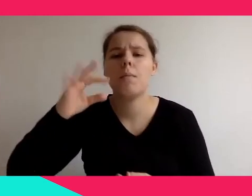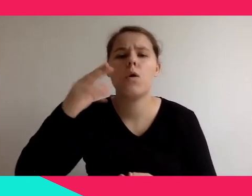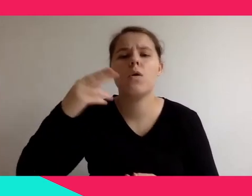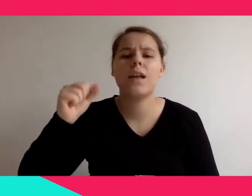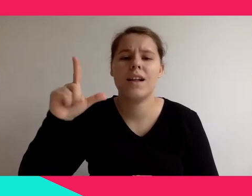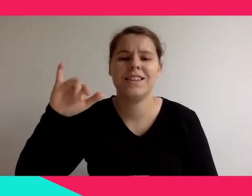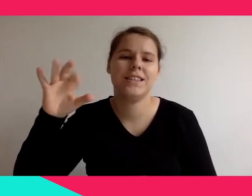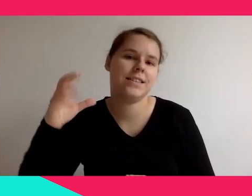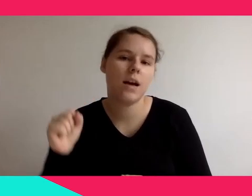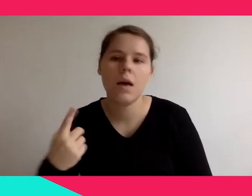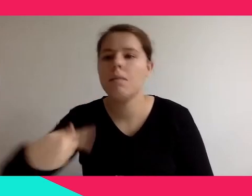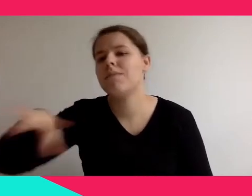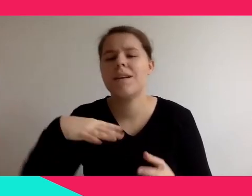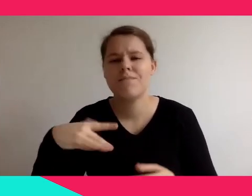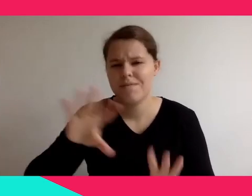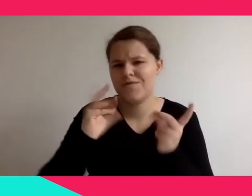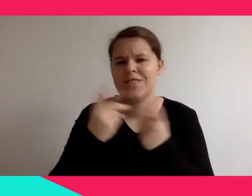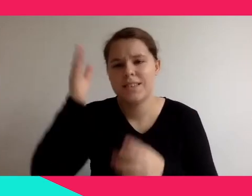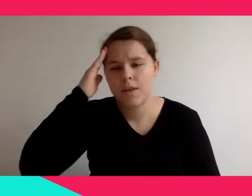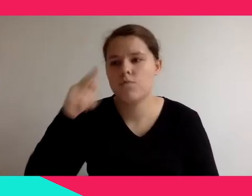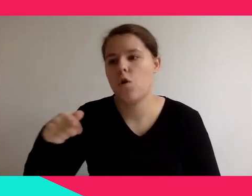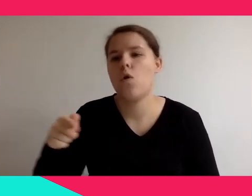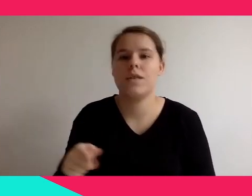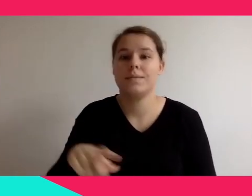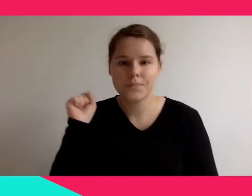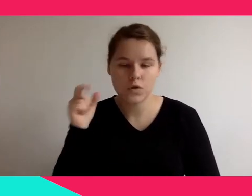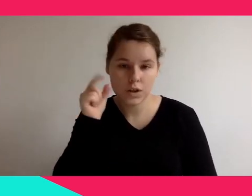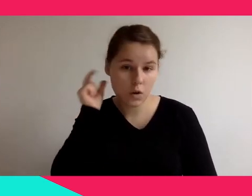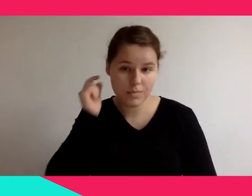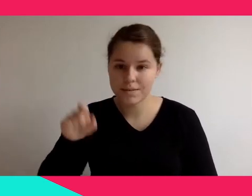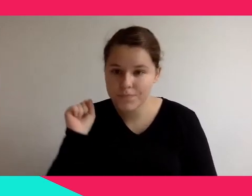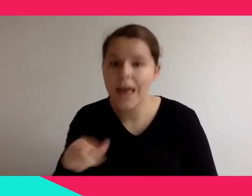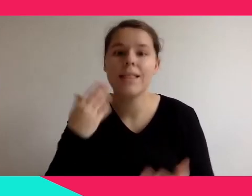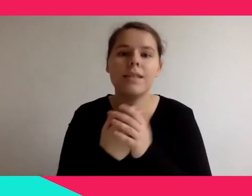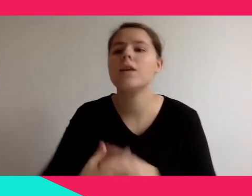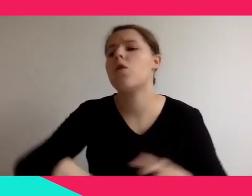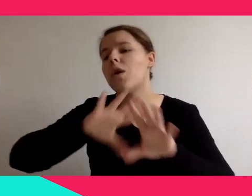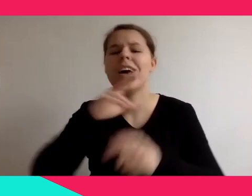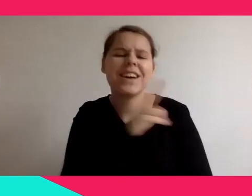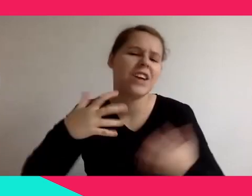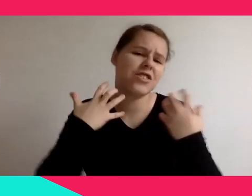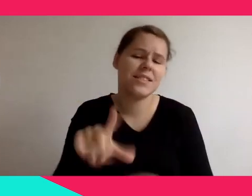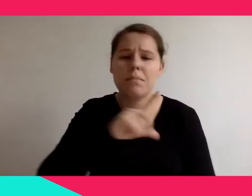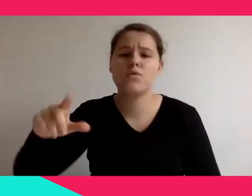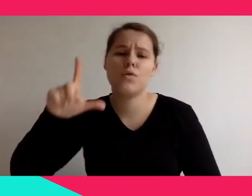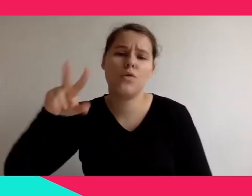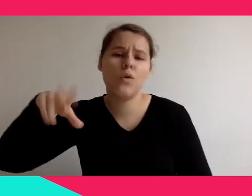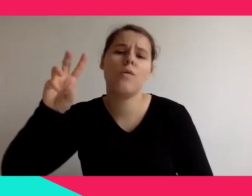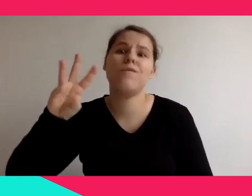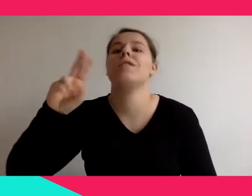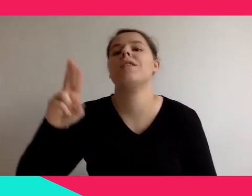to the Louvre to see the original picture. And I think part of the community experience is